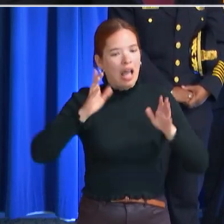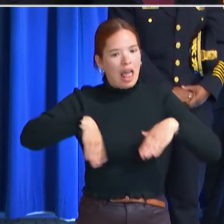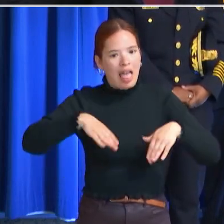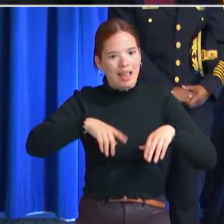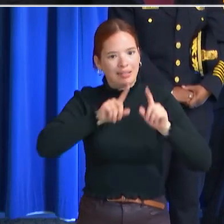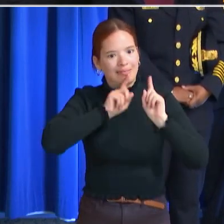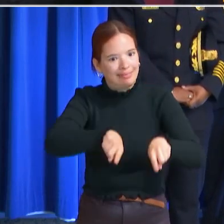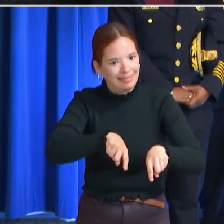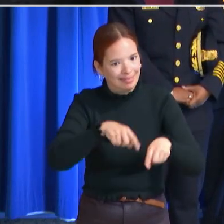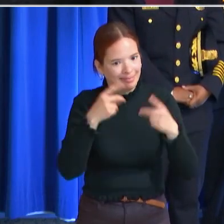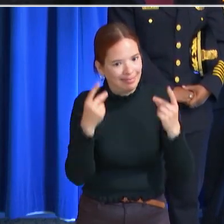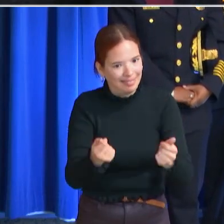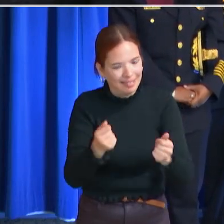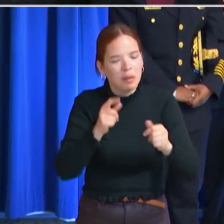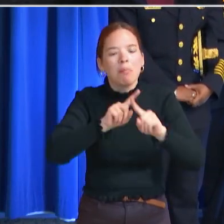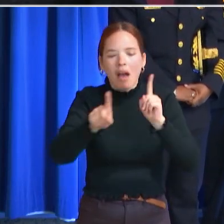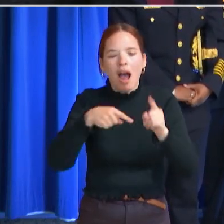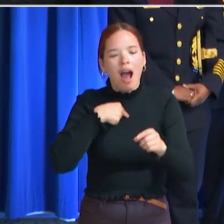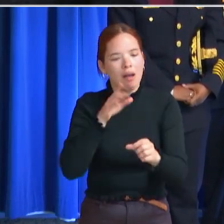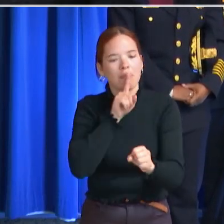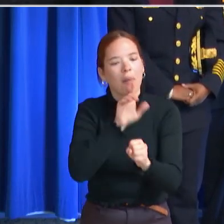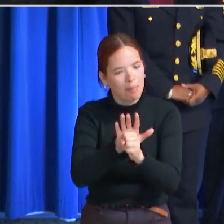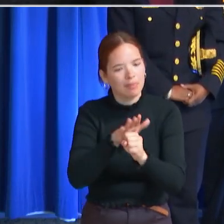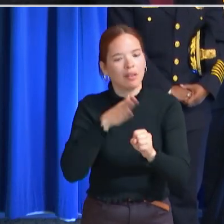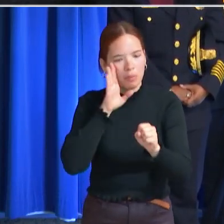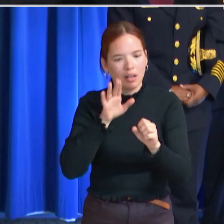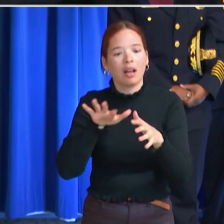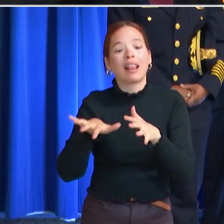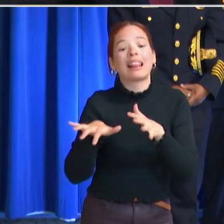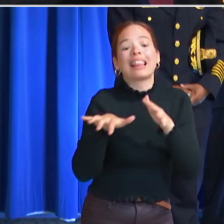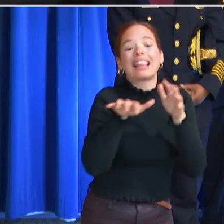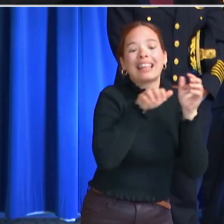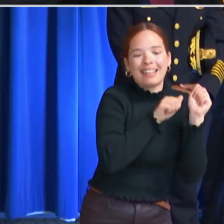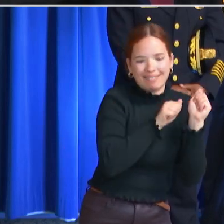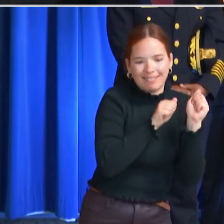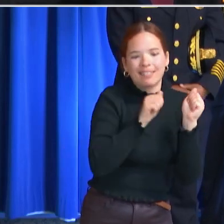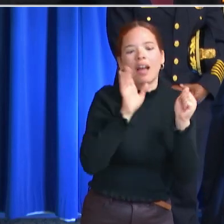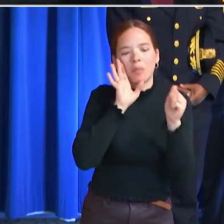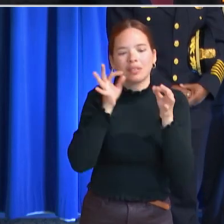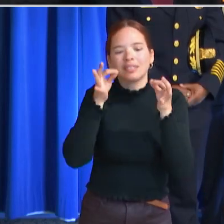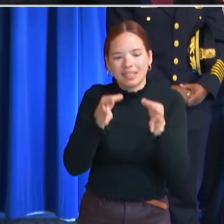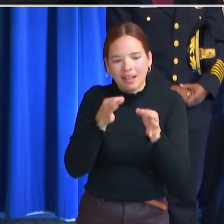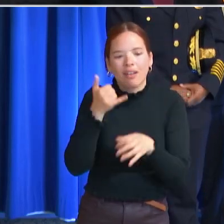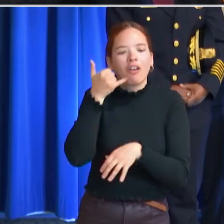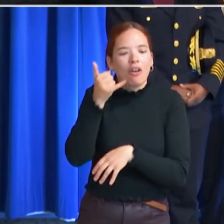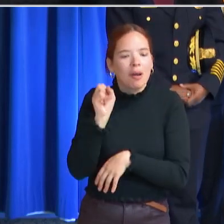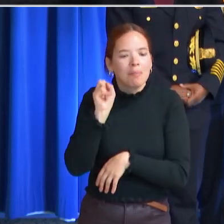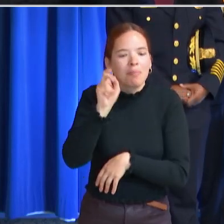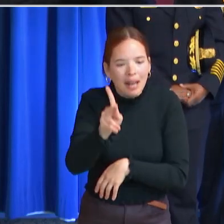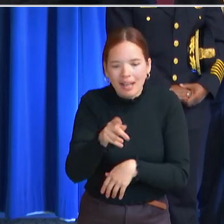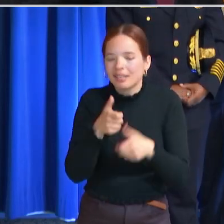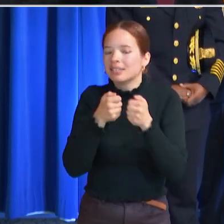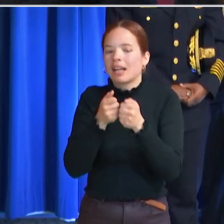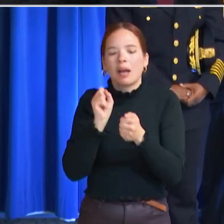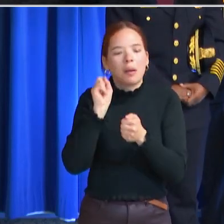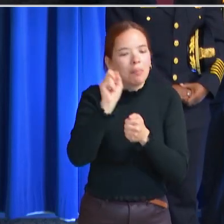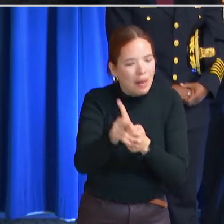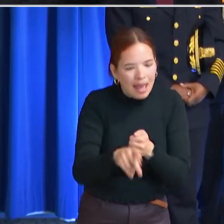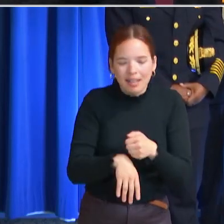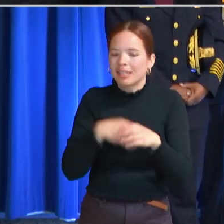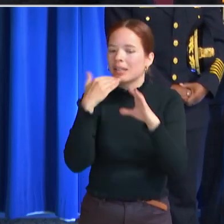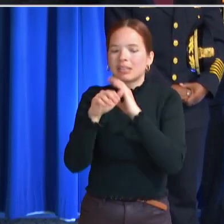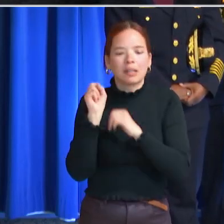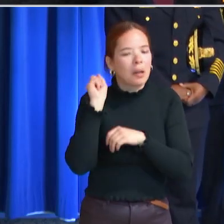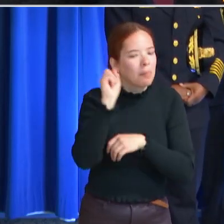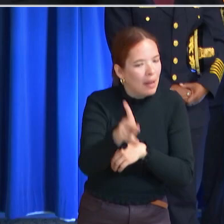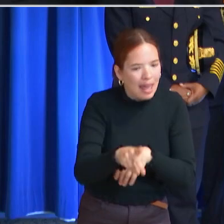that before I transition out of here, that I will certainly return your call, return your text message, return your email, even if it's